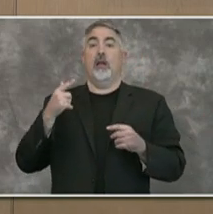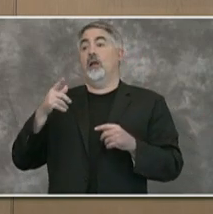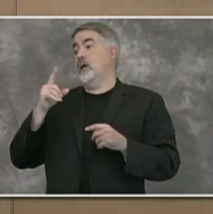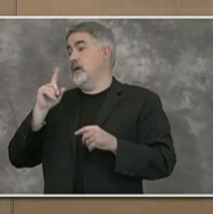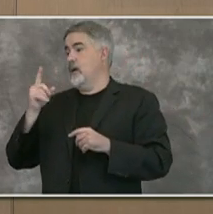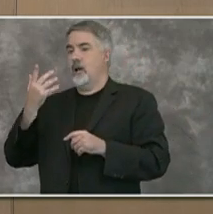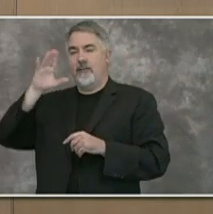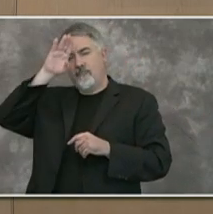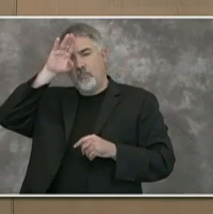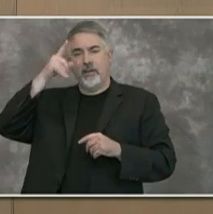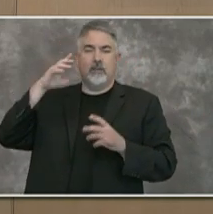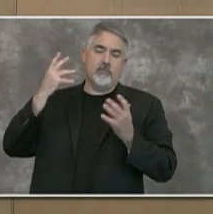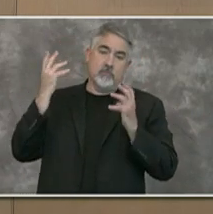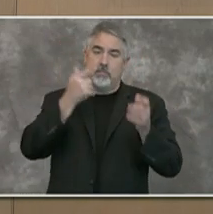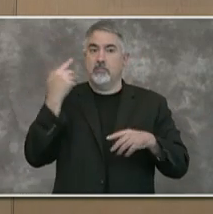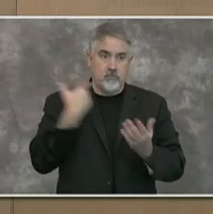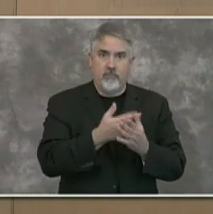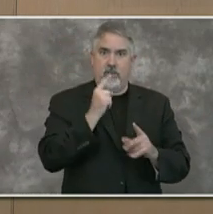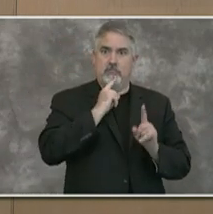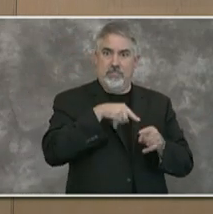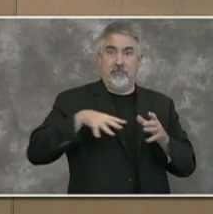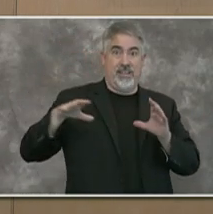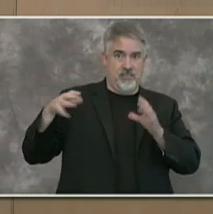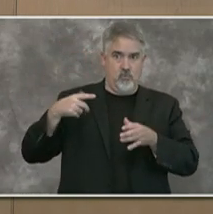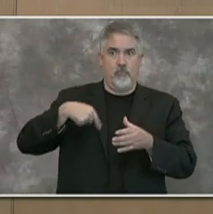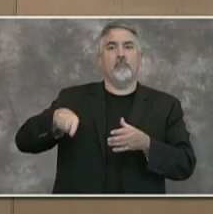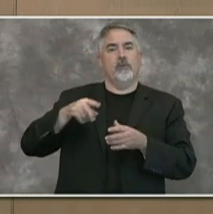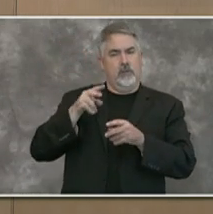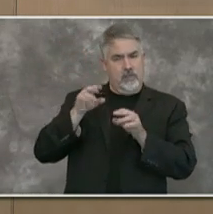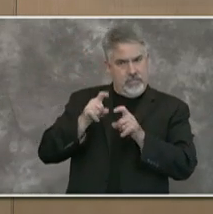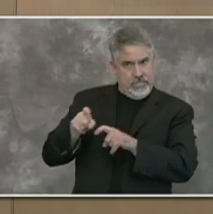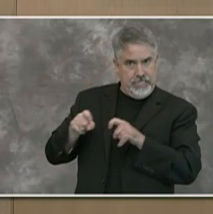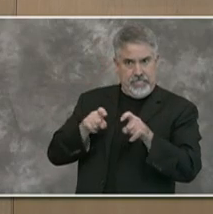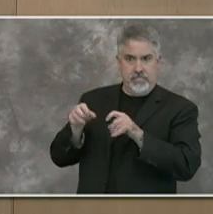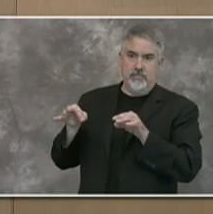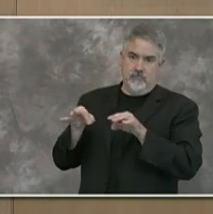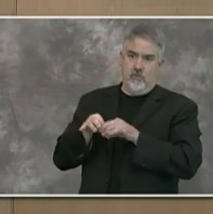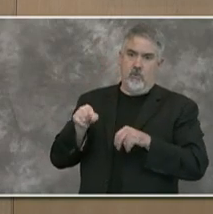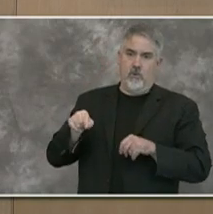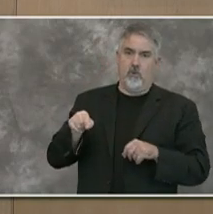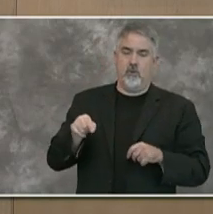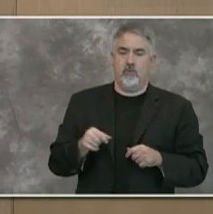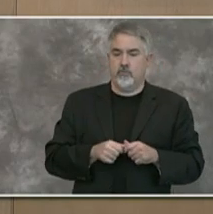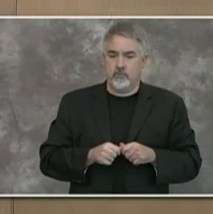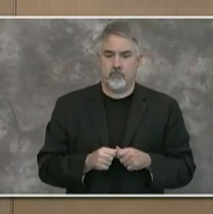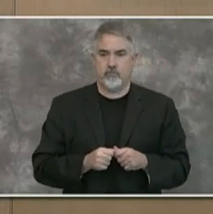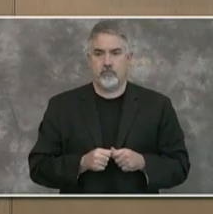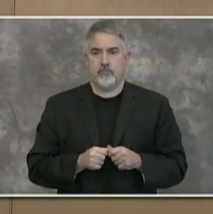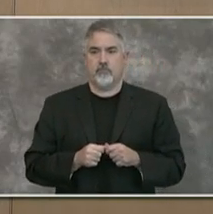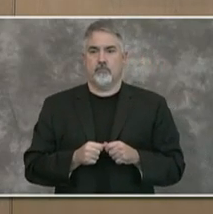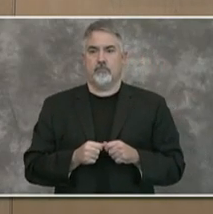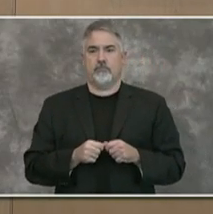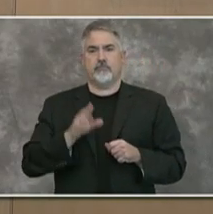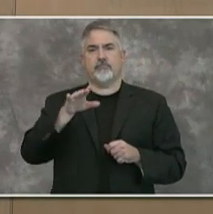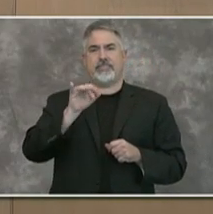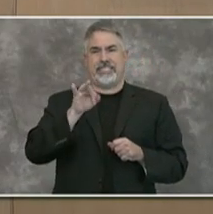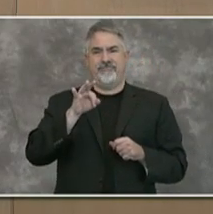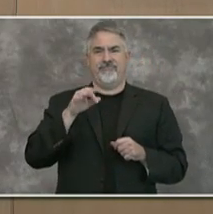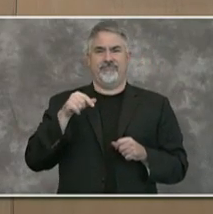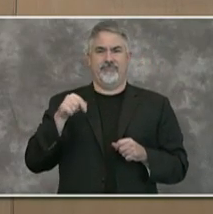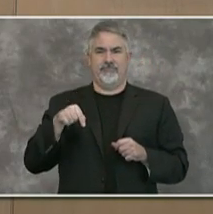for that population, we monitor whether or not they are in